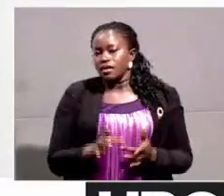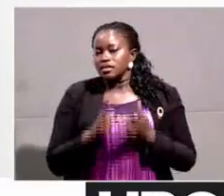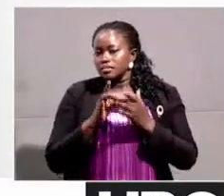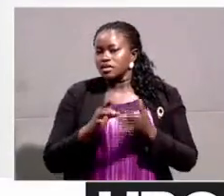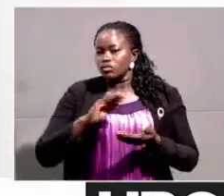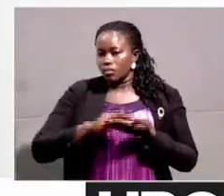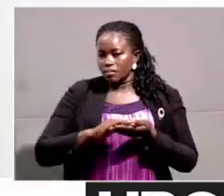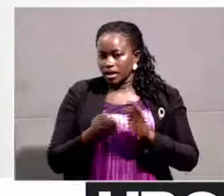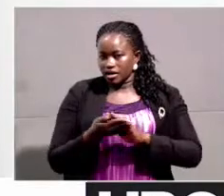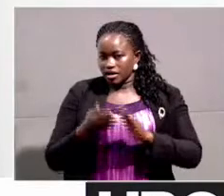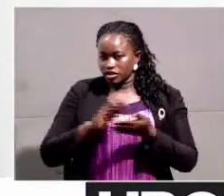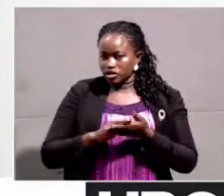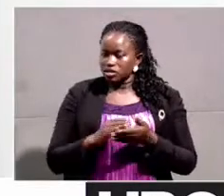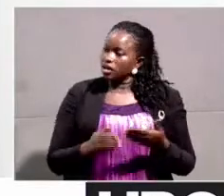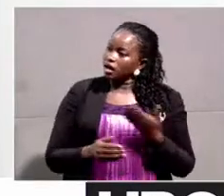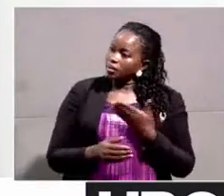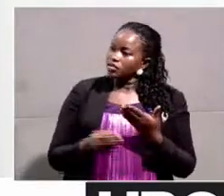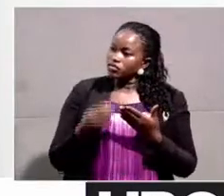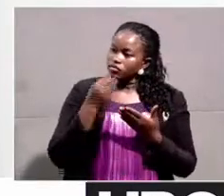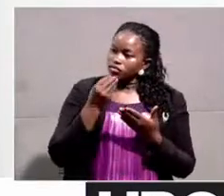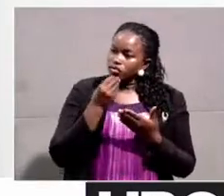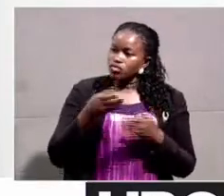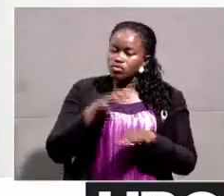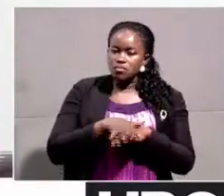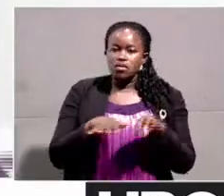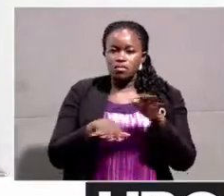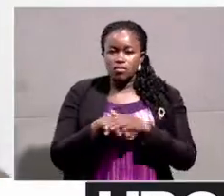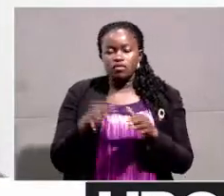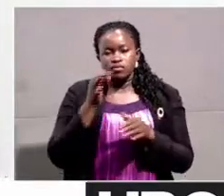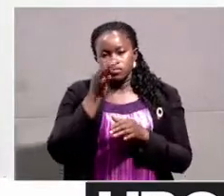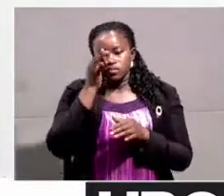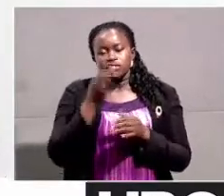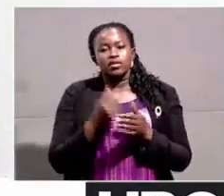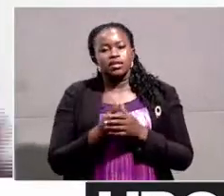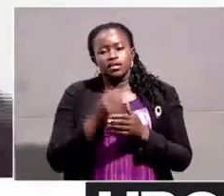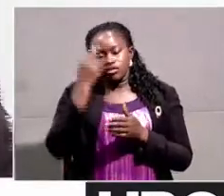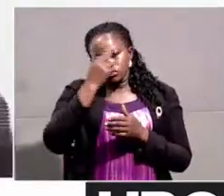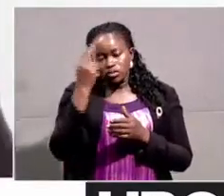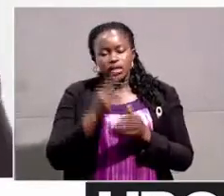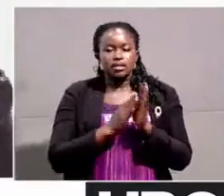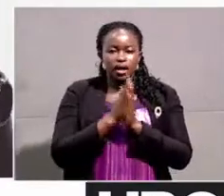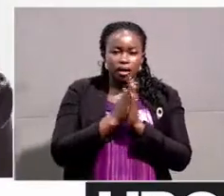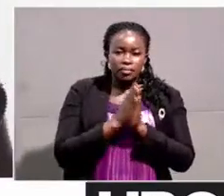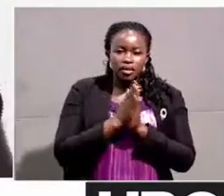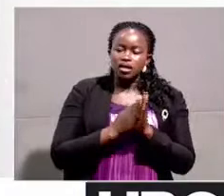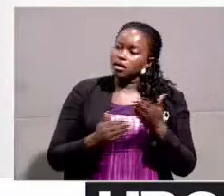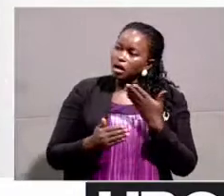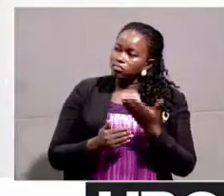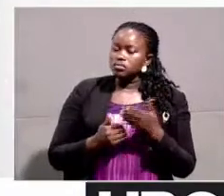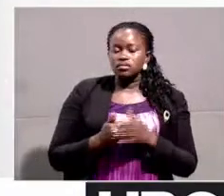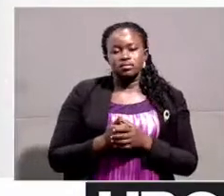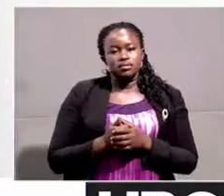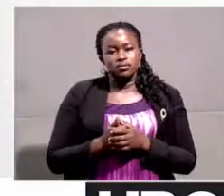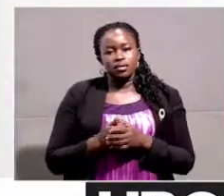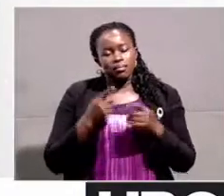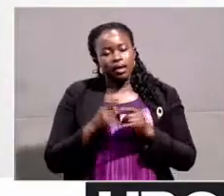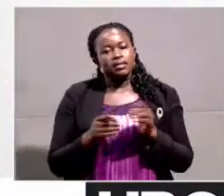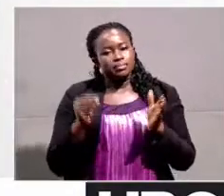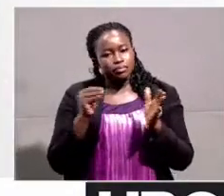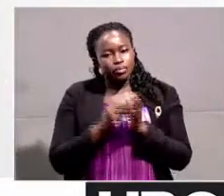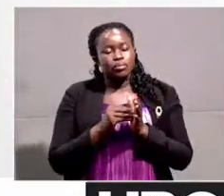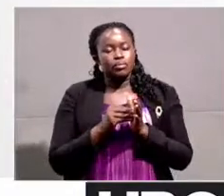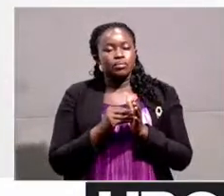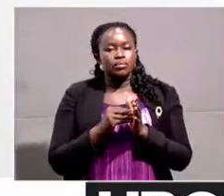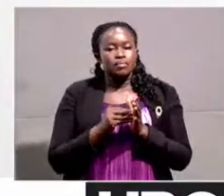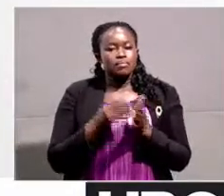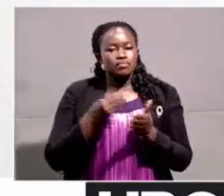these narcotic mixed edibles could not save students' appetite despite attached prices. So we are going to charge